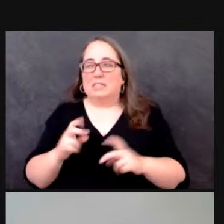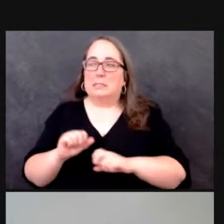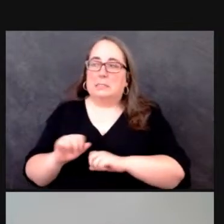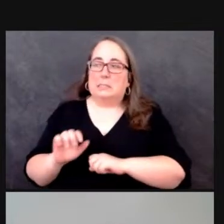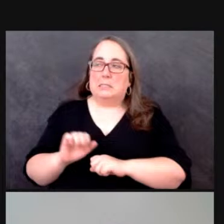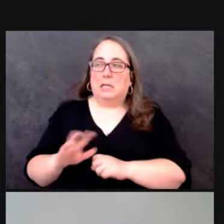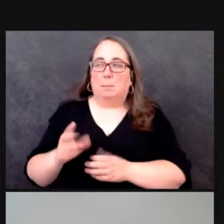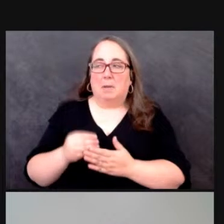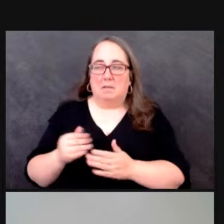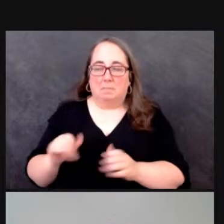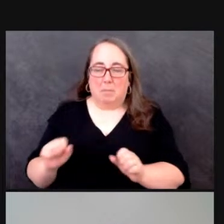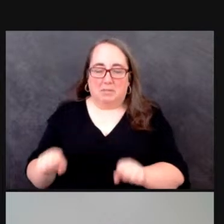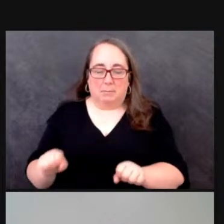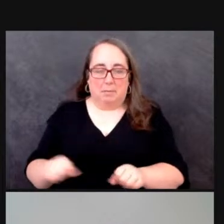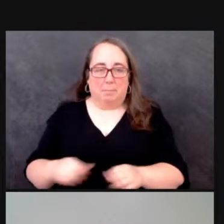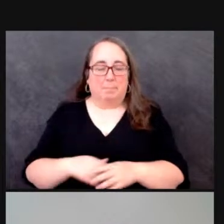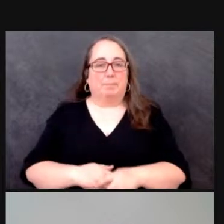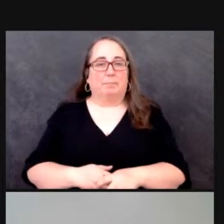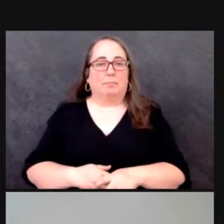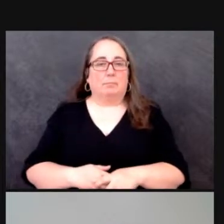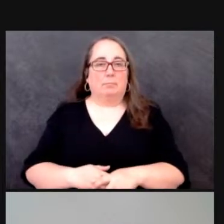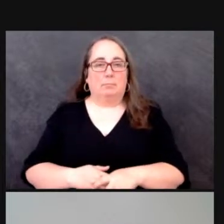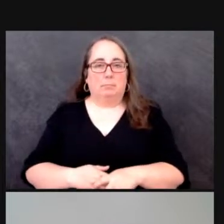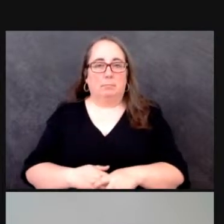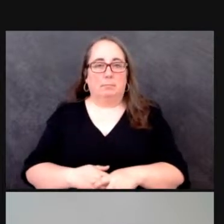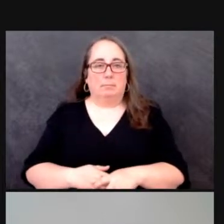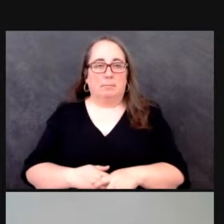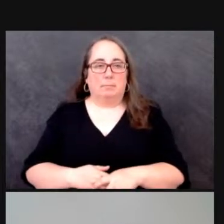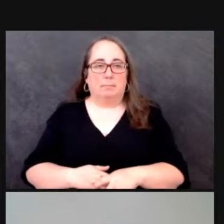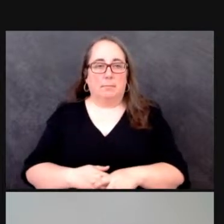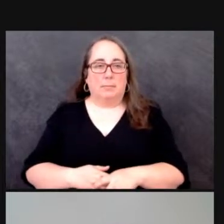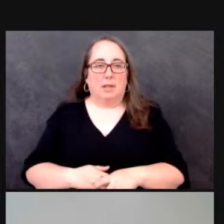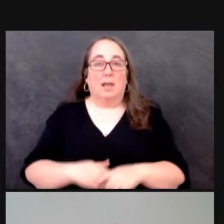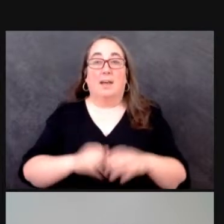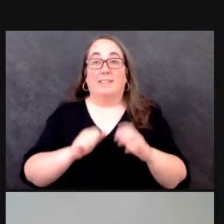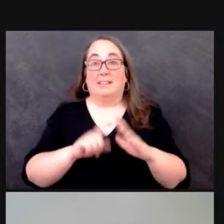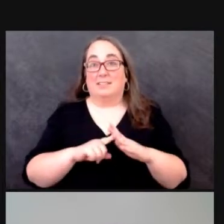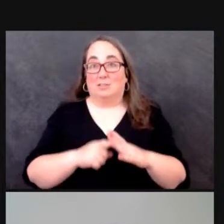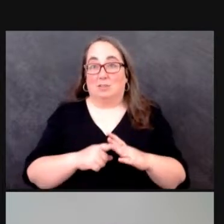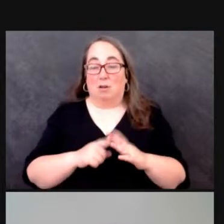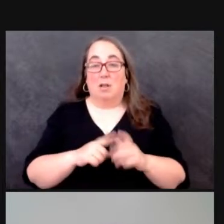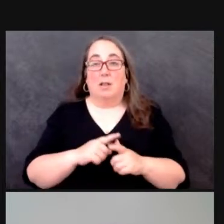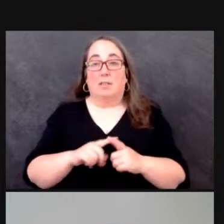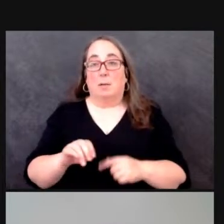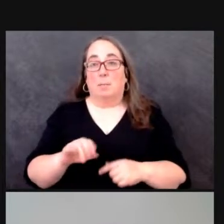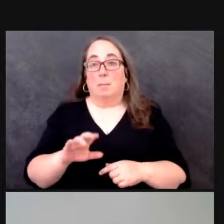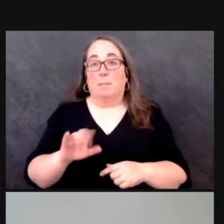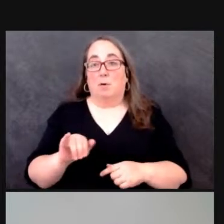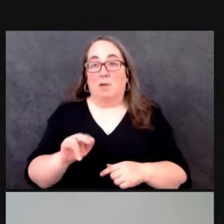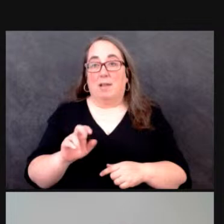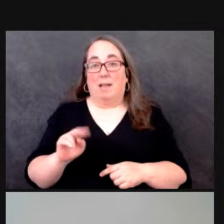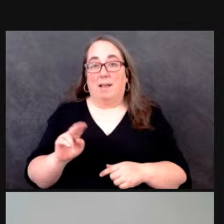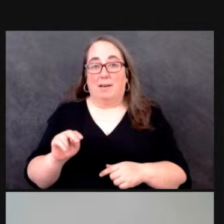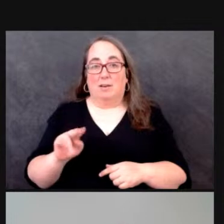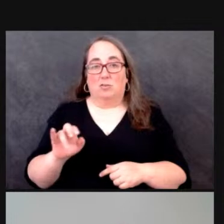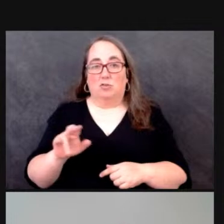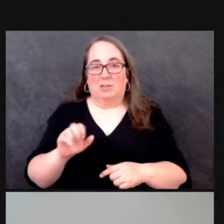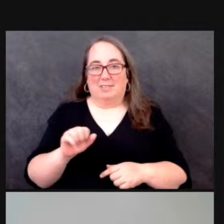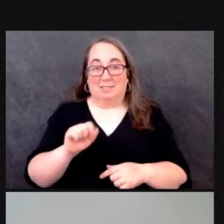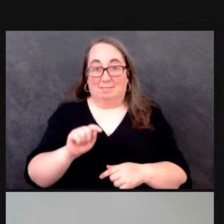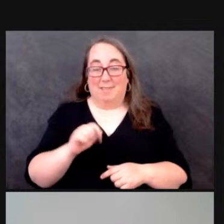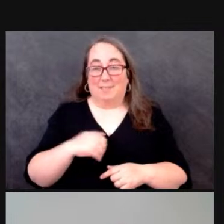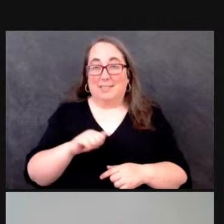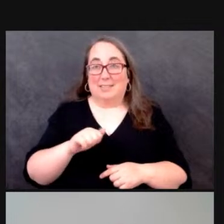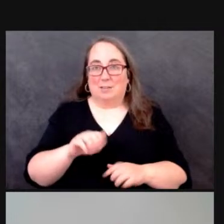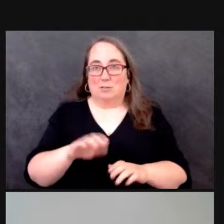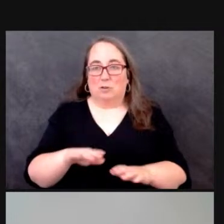he could. And this is just the start. Mary Ann and Junius Brutus Booth go on to have 10 children, many